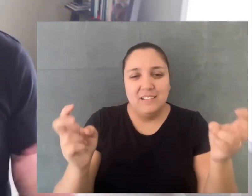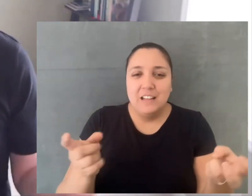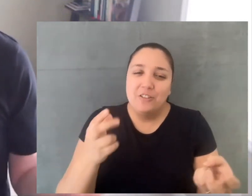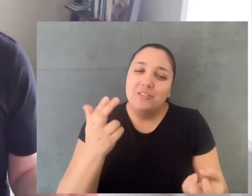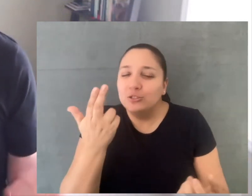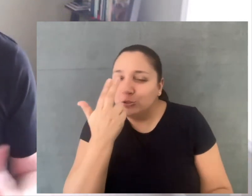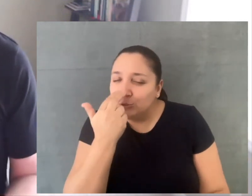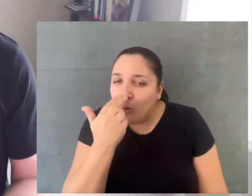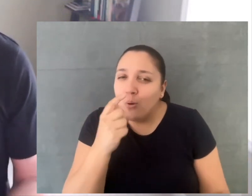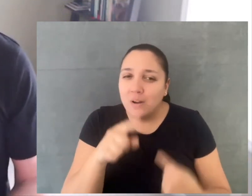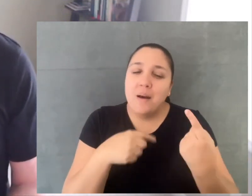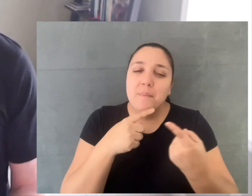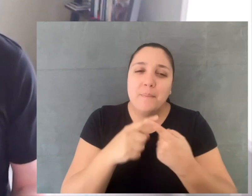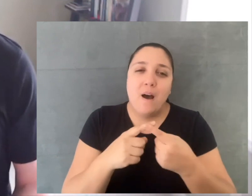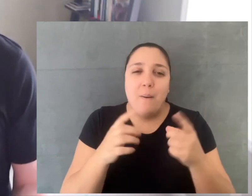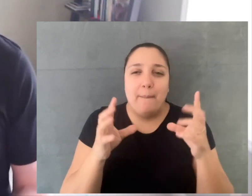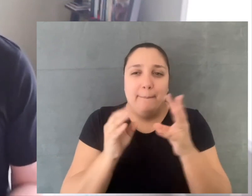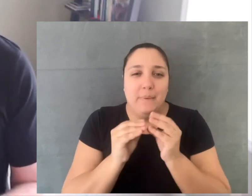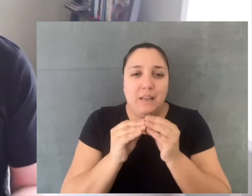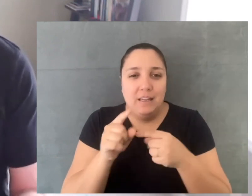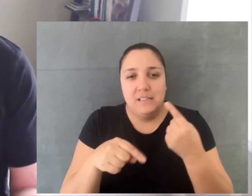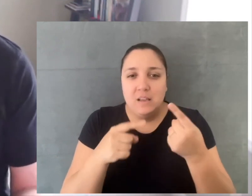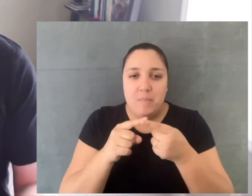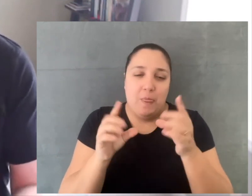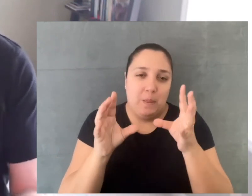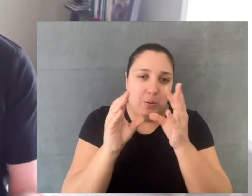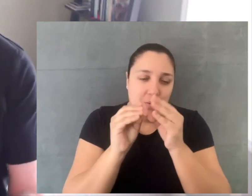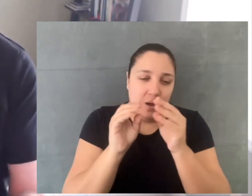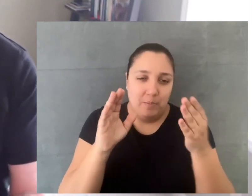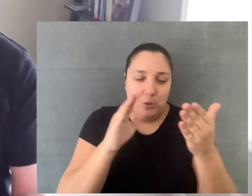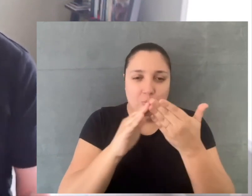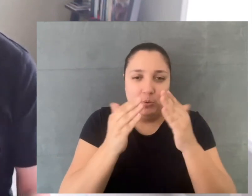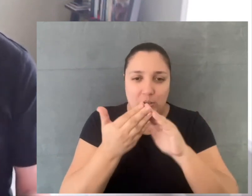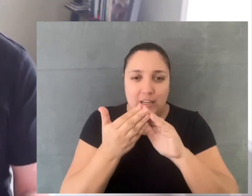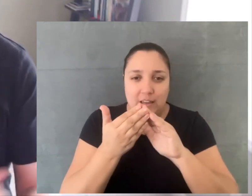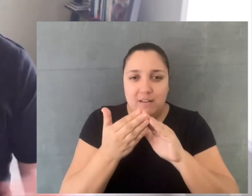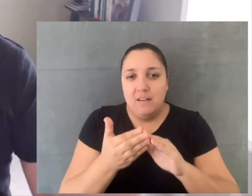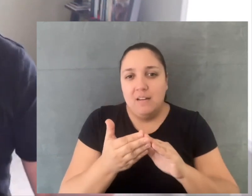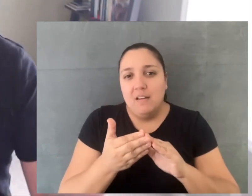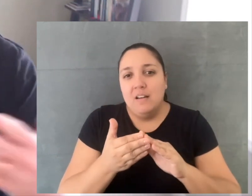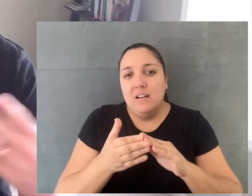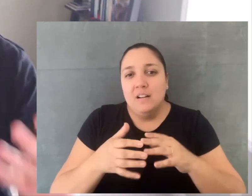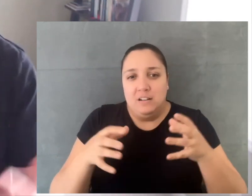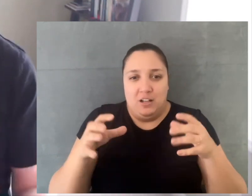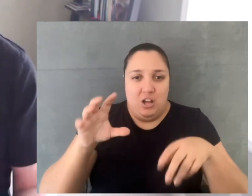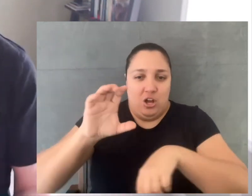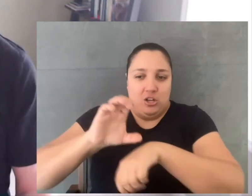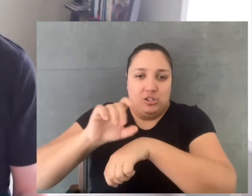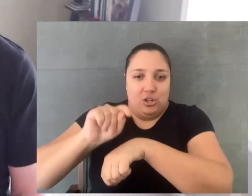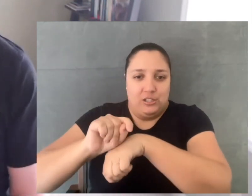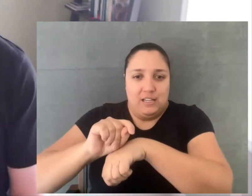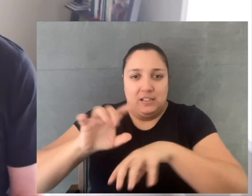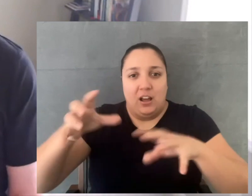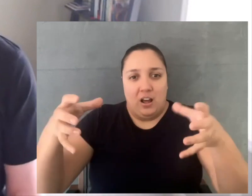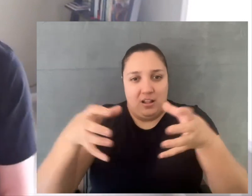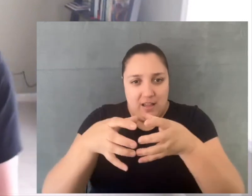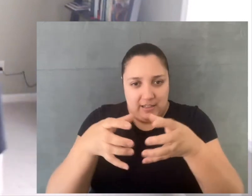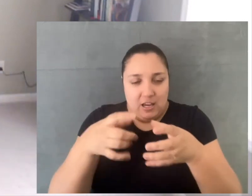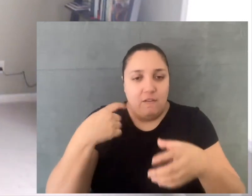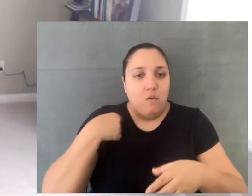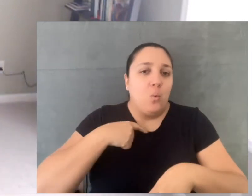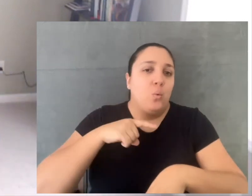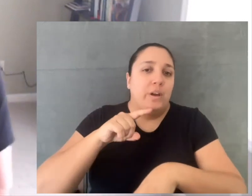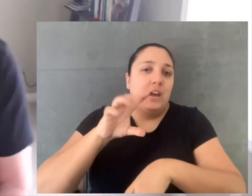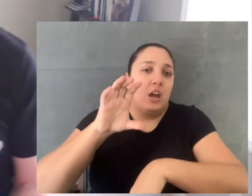of a joke in one of our meetings of the Community Consultants Collective, which is a group dedicated to those of us that are in the